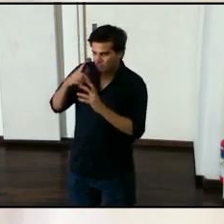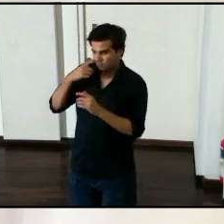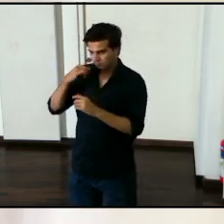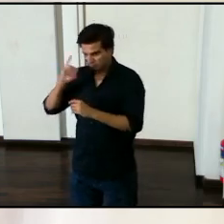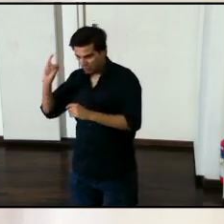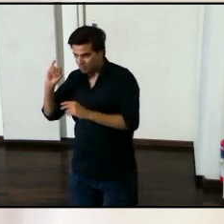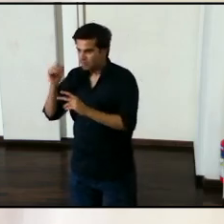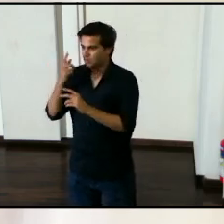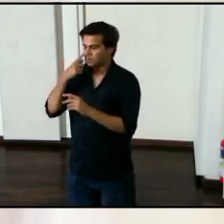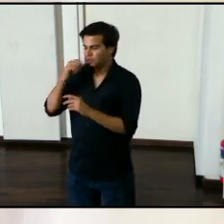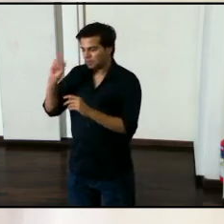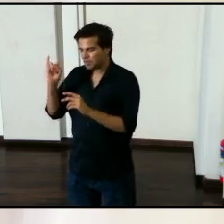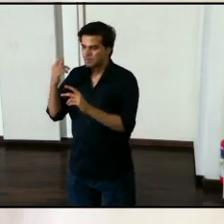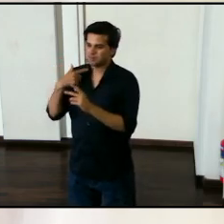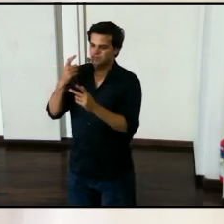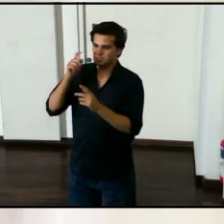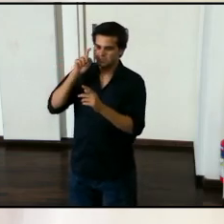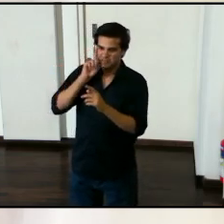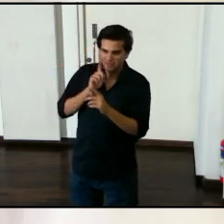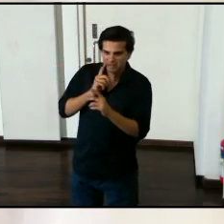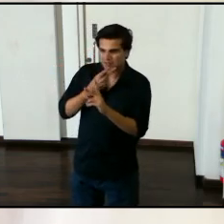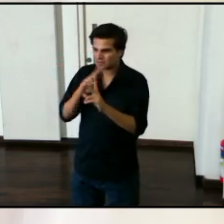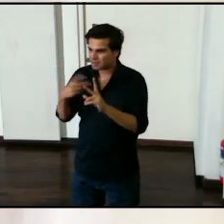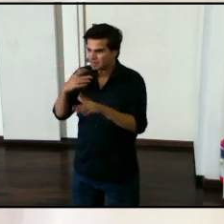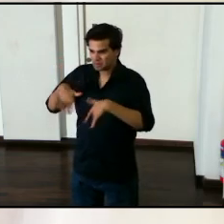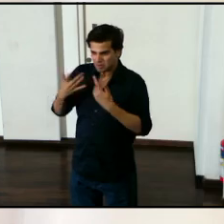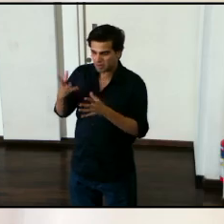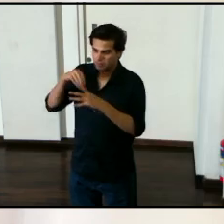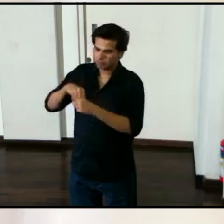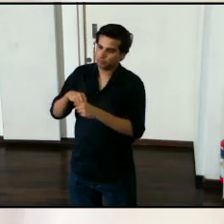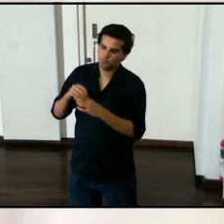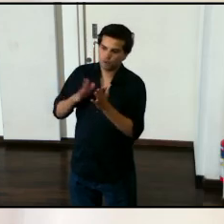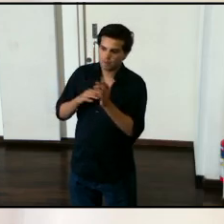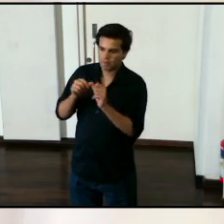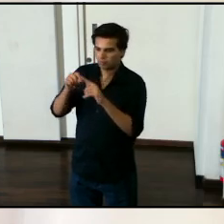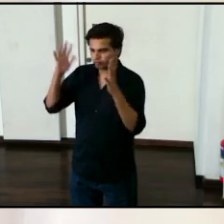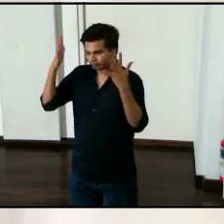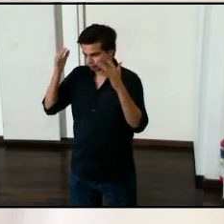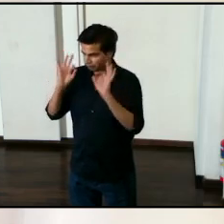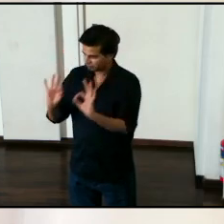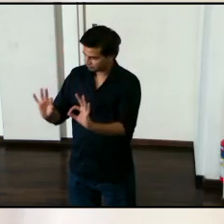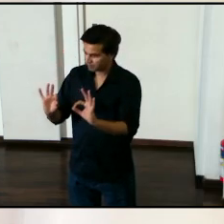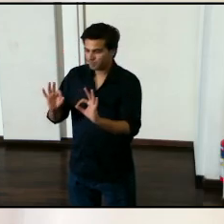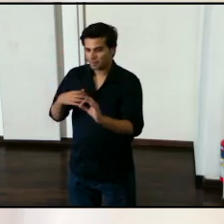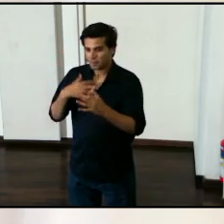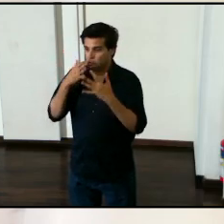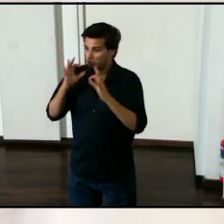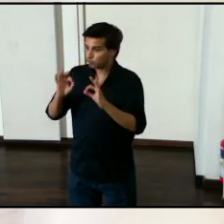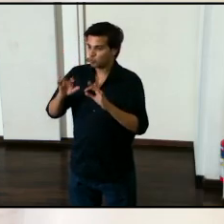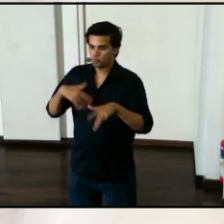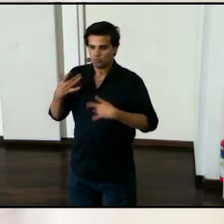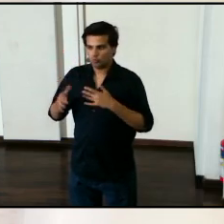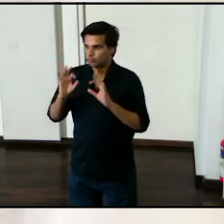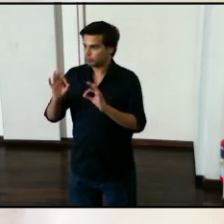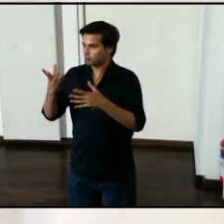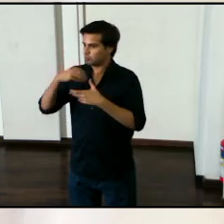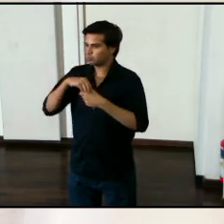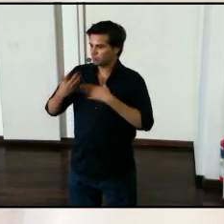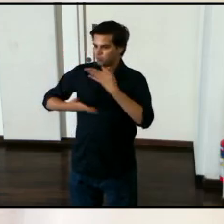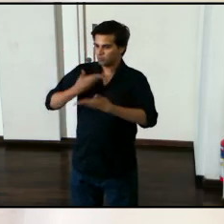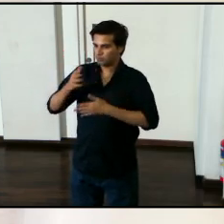poster making, feminist resistance. So, so 3 cheers to MAP for that. So it's a wonderful, wonderful feeling to be here for